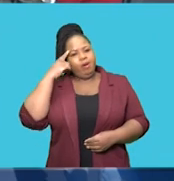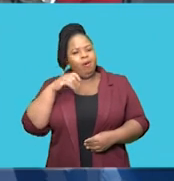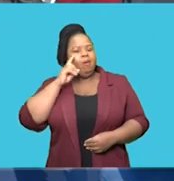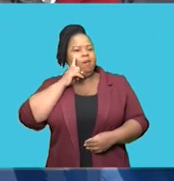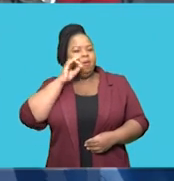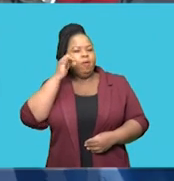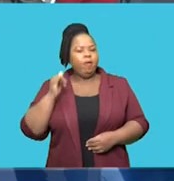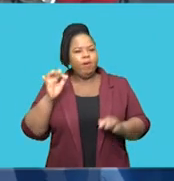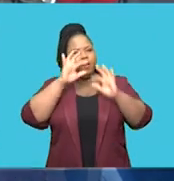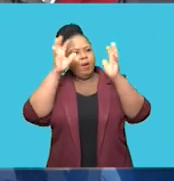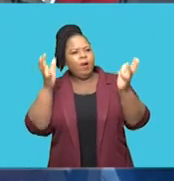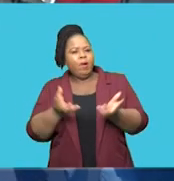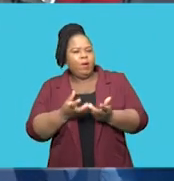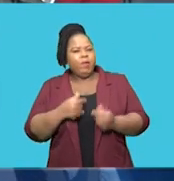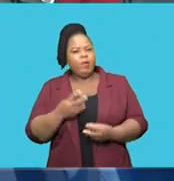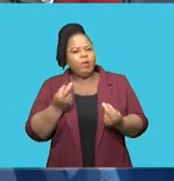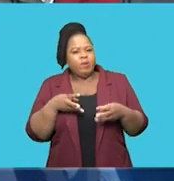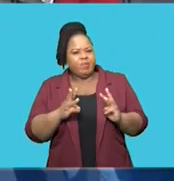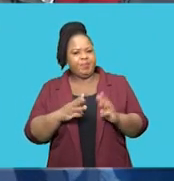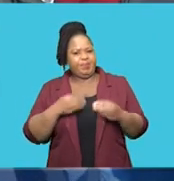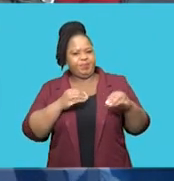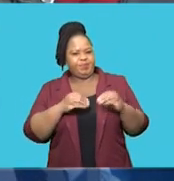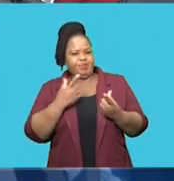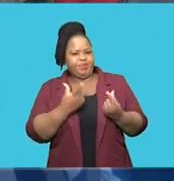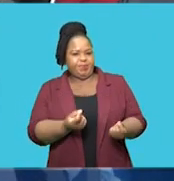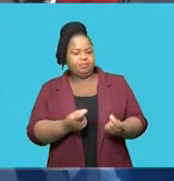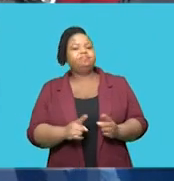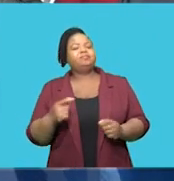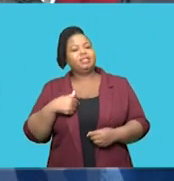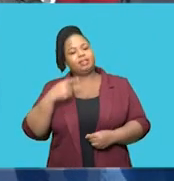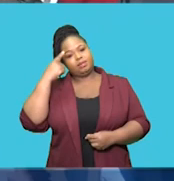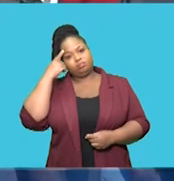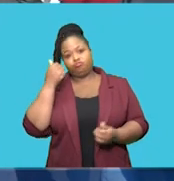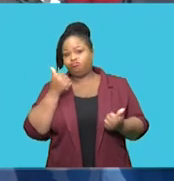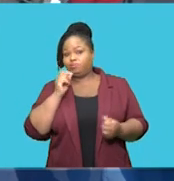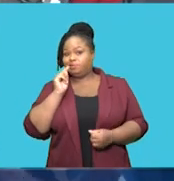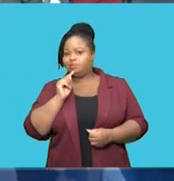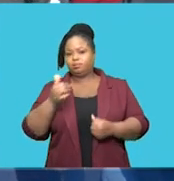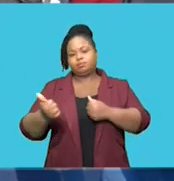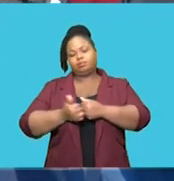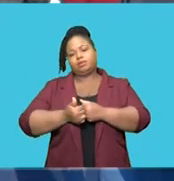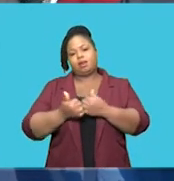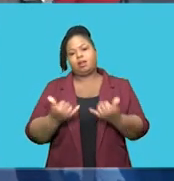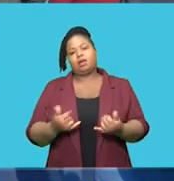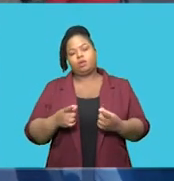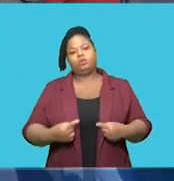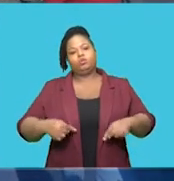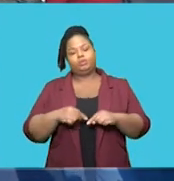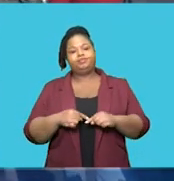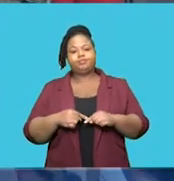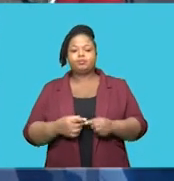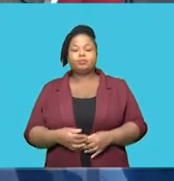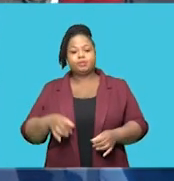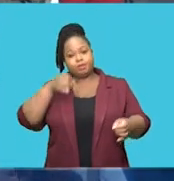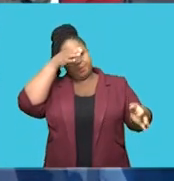at the world, new ways of doing business, right? And I think with this partnership, us bringing the